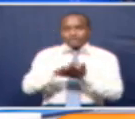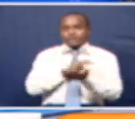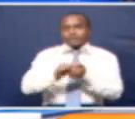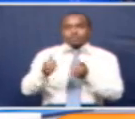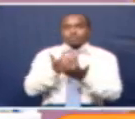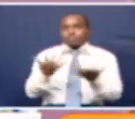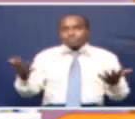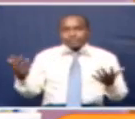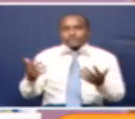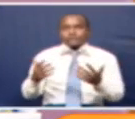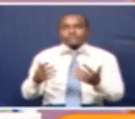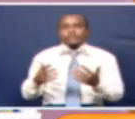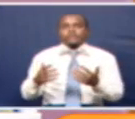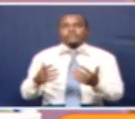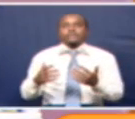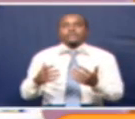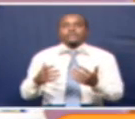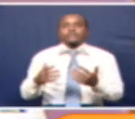was destruction of,